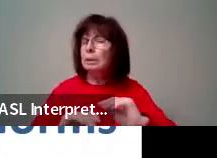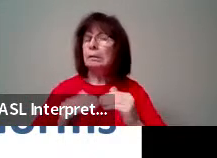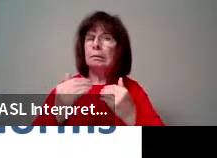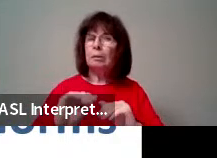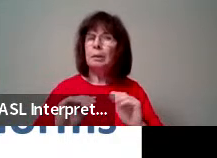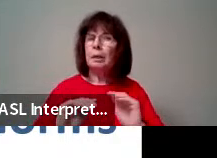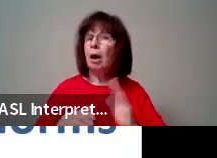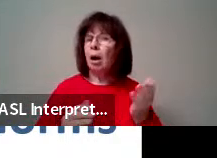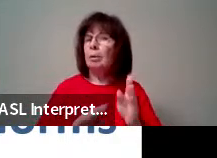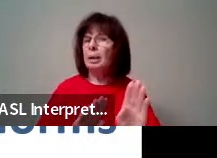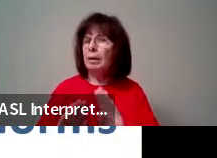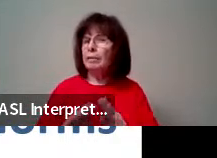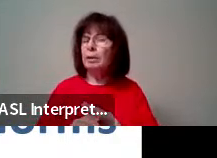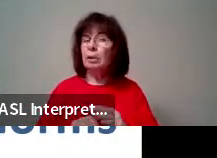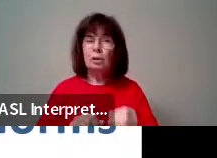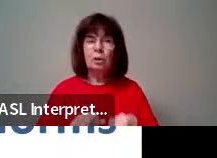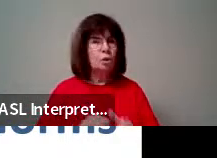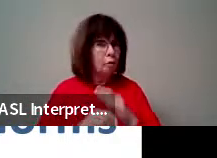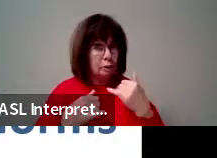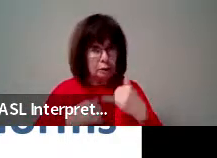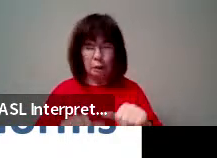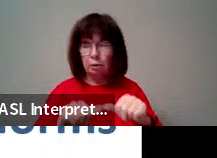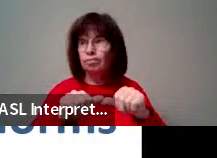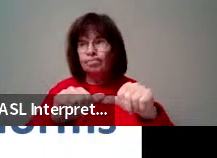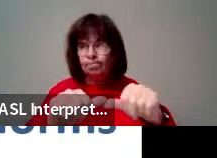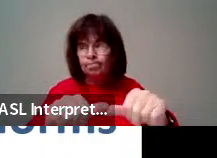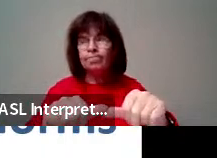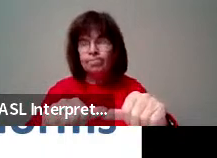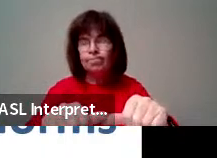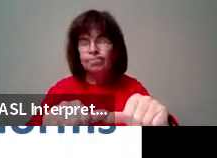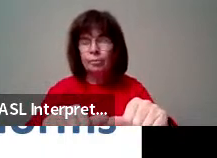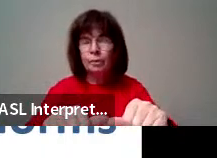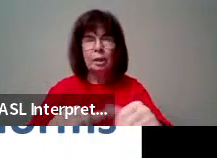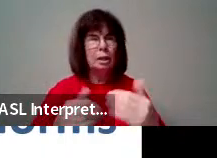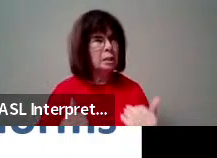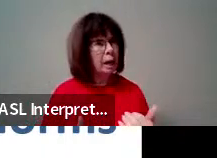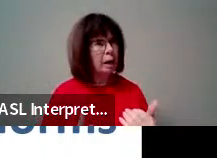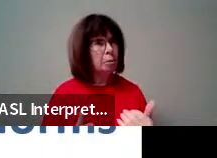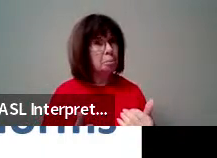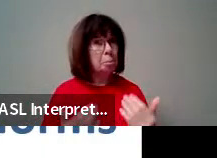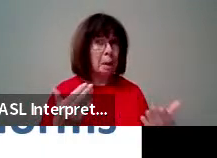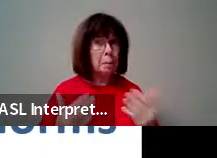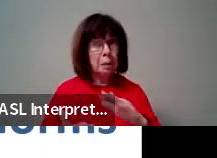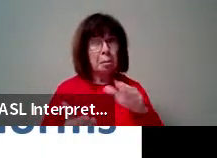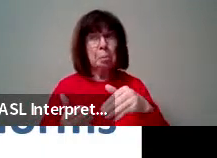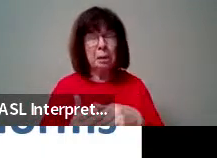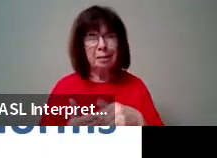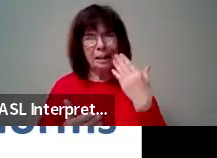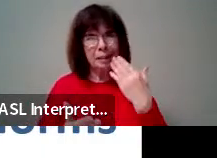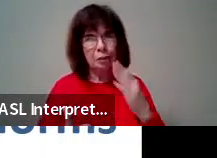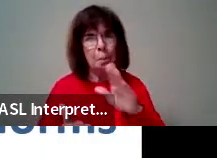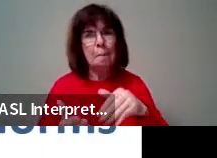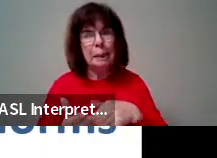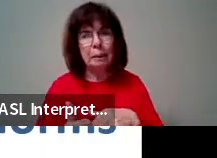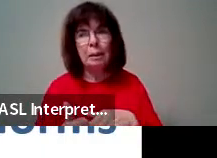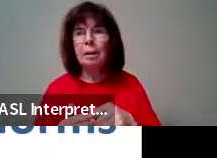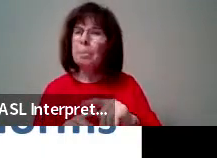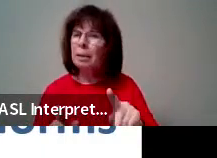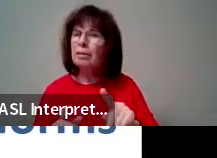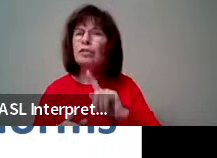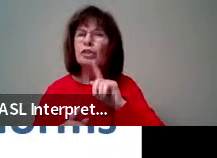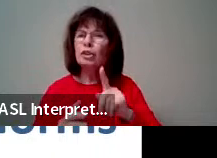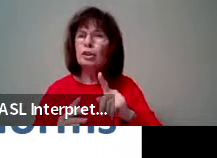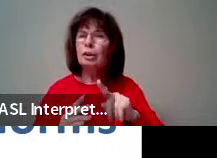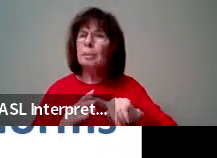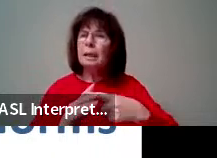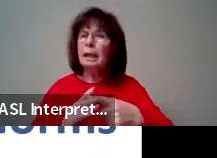COVID is still with us. And now we're in I don't know if it's the middle, but we're at the beginning of a spike,